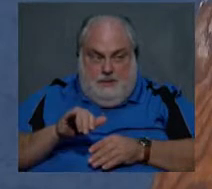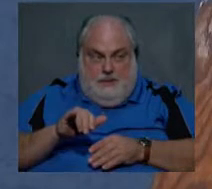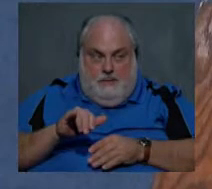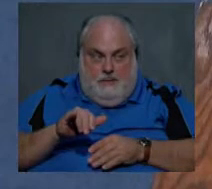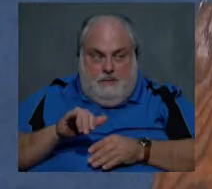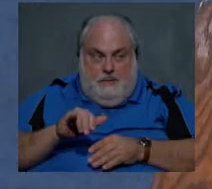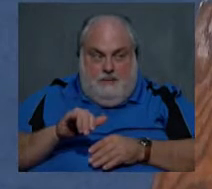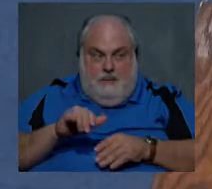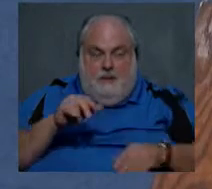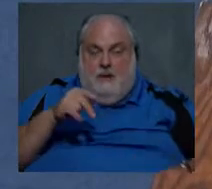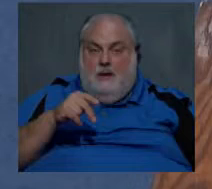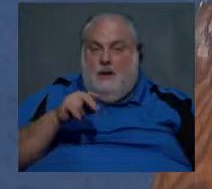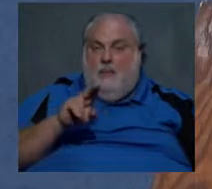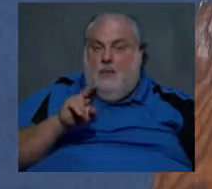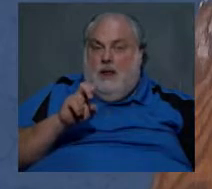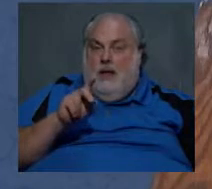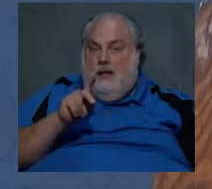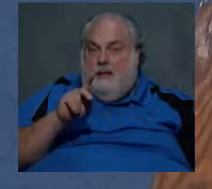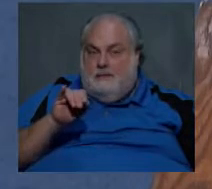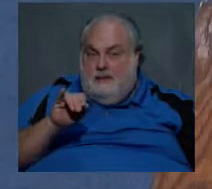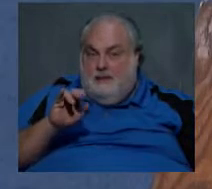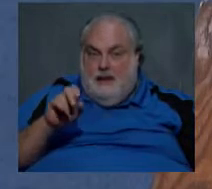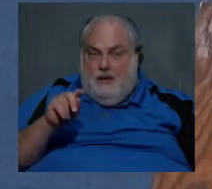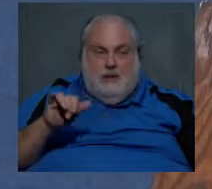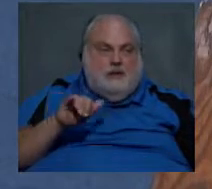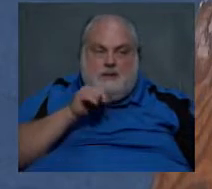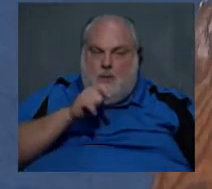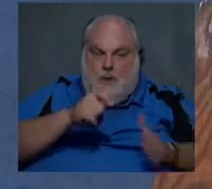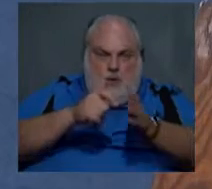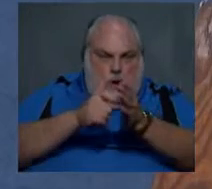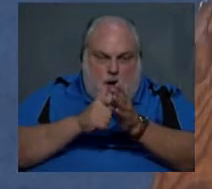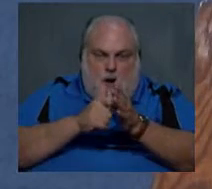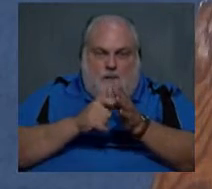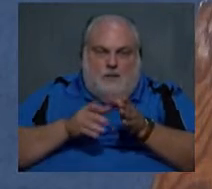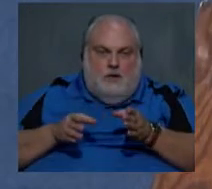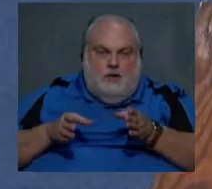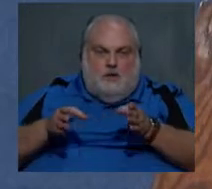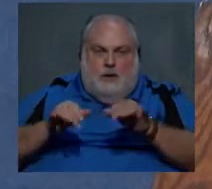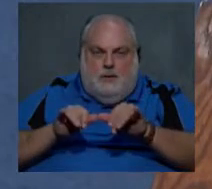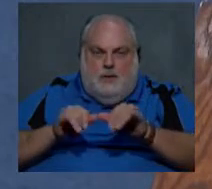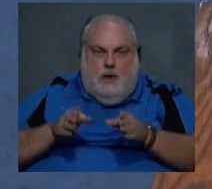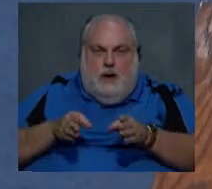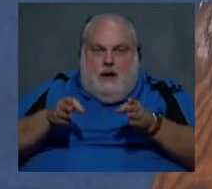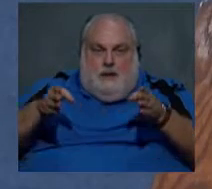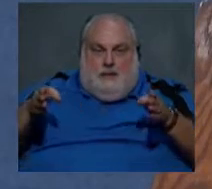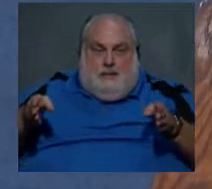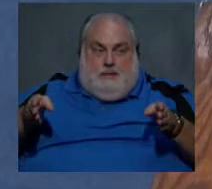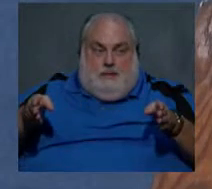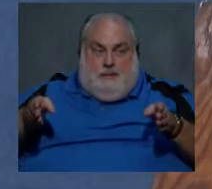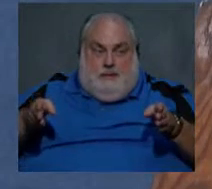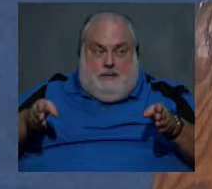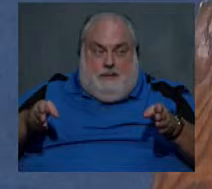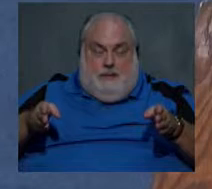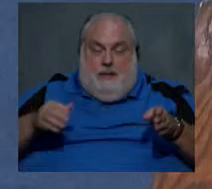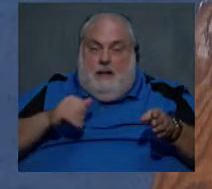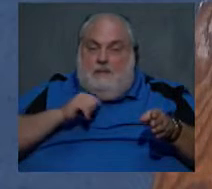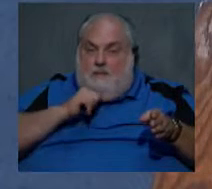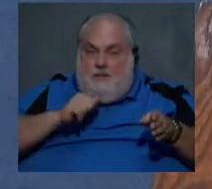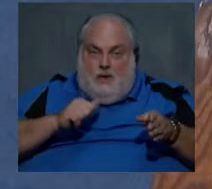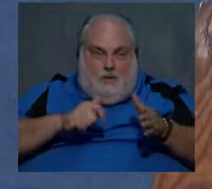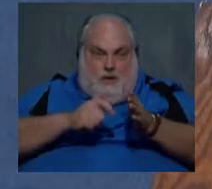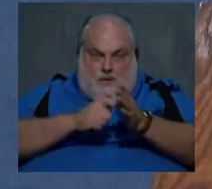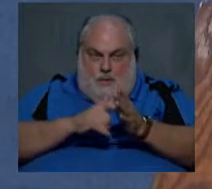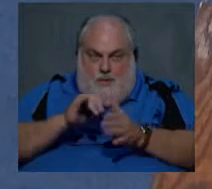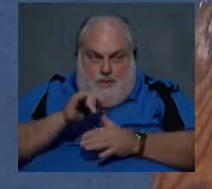The Pulaski County is not requiring us to widen Pinnacle. Ms. James, is that correct? Mr.